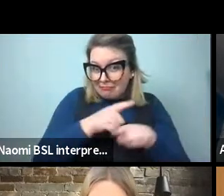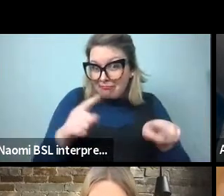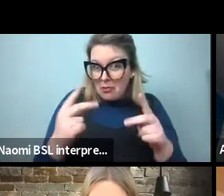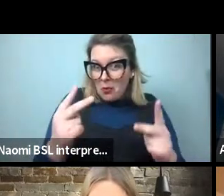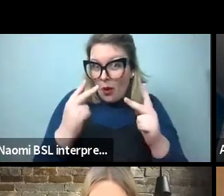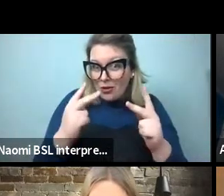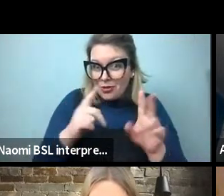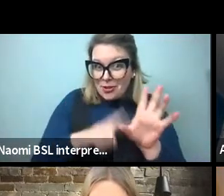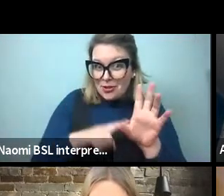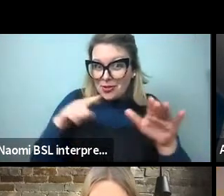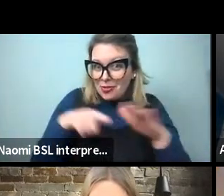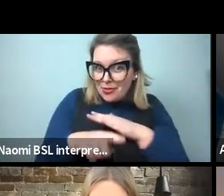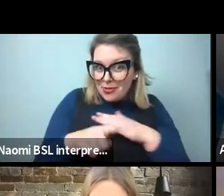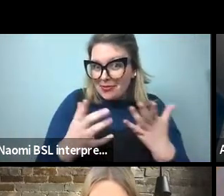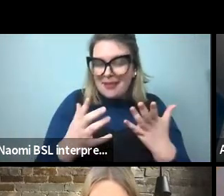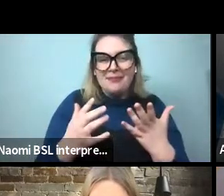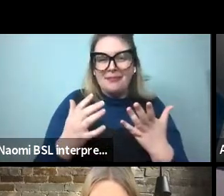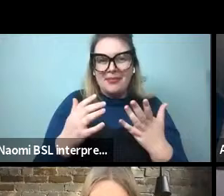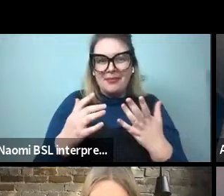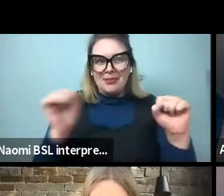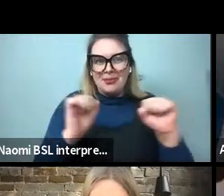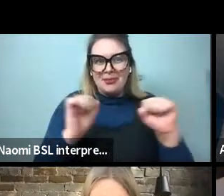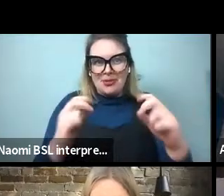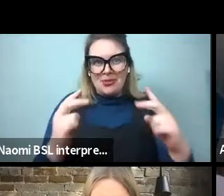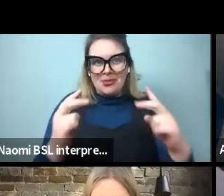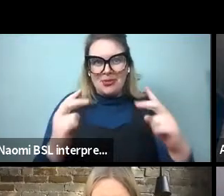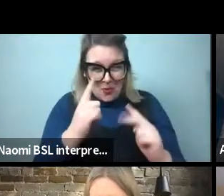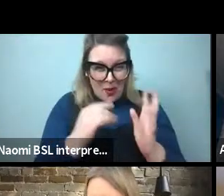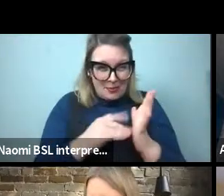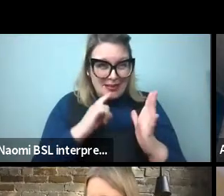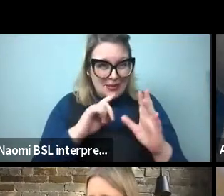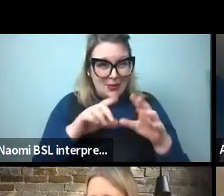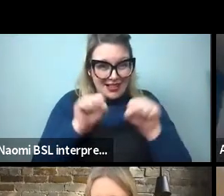I guess if you're on YouTube, you won't see this yet, but you'll see this in a second.